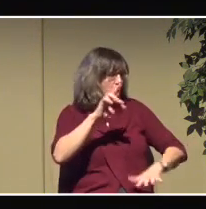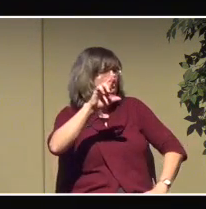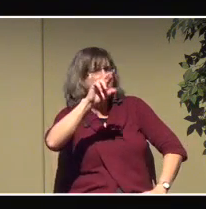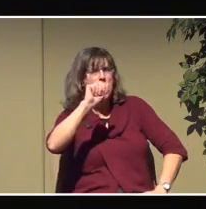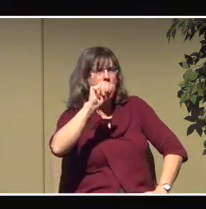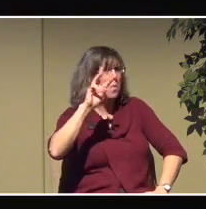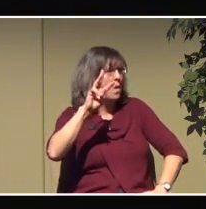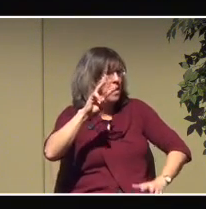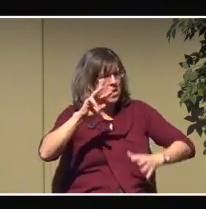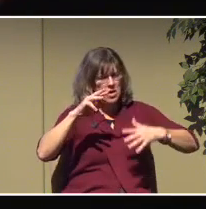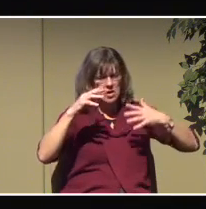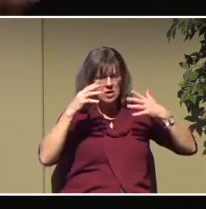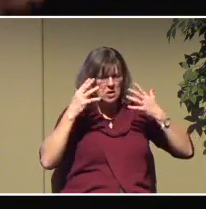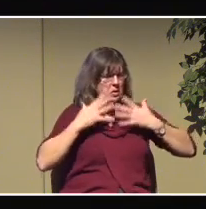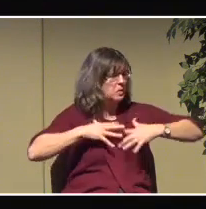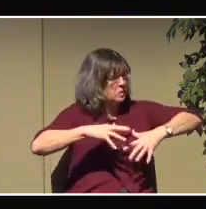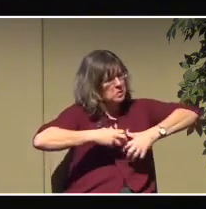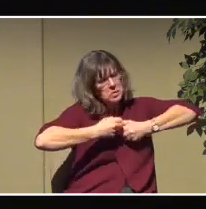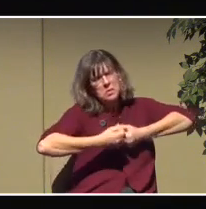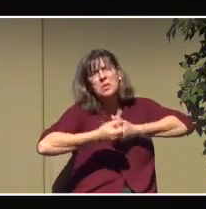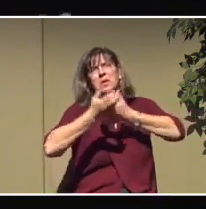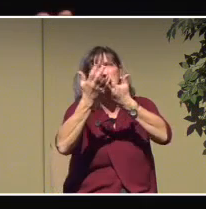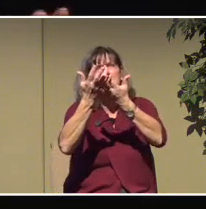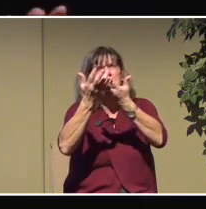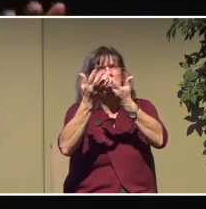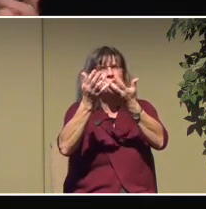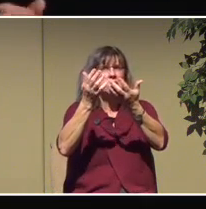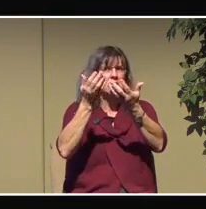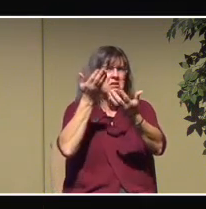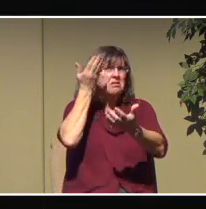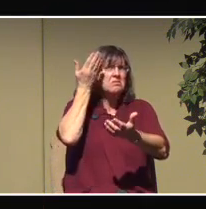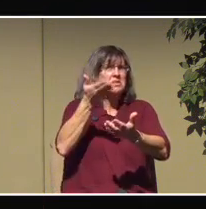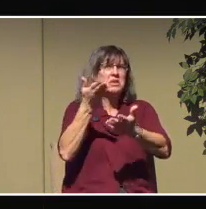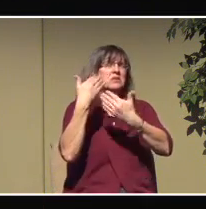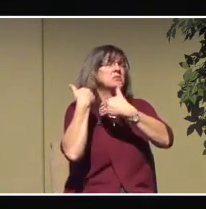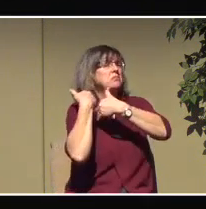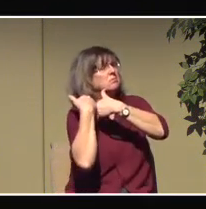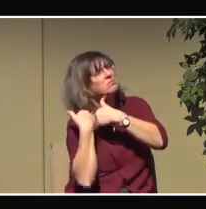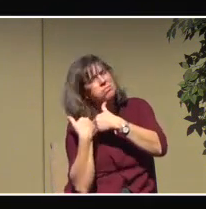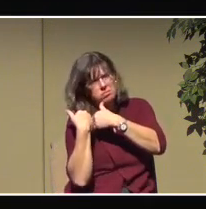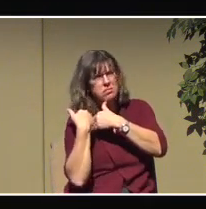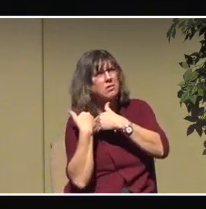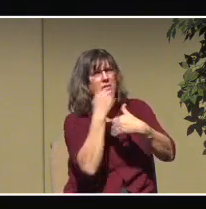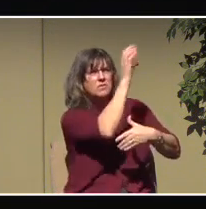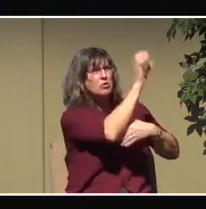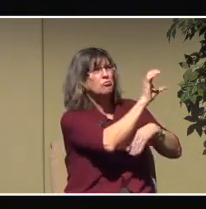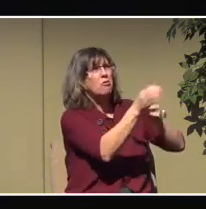"Take this cup from me."